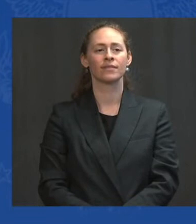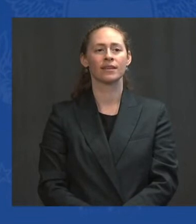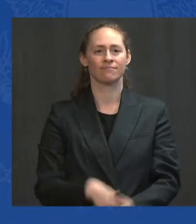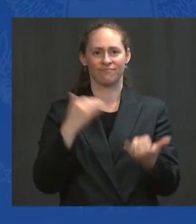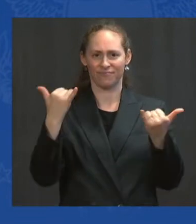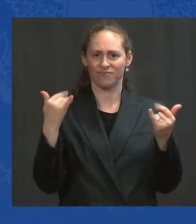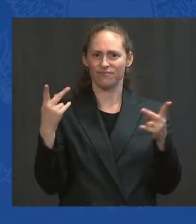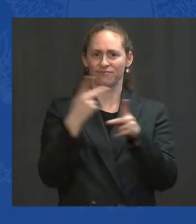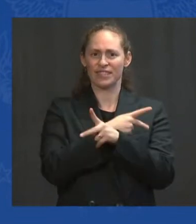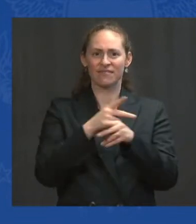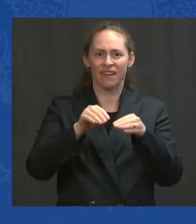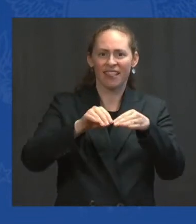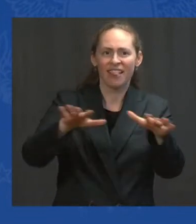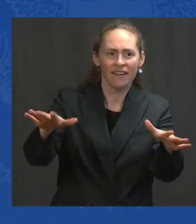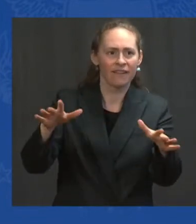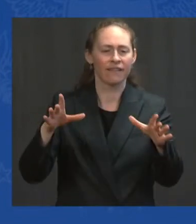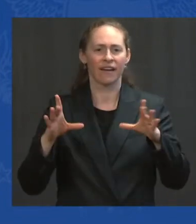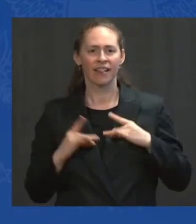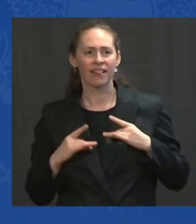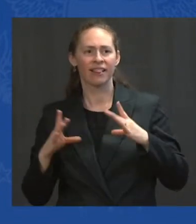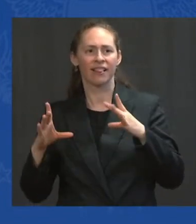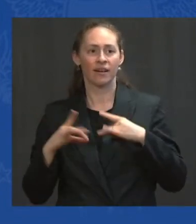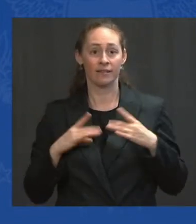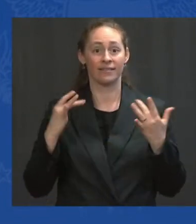more transmissible Delta variant.